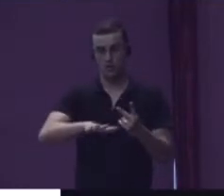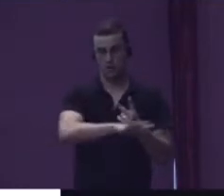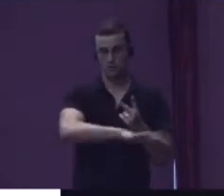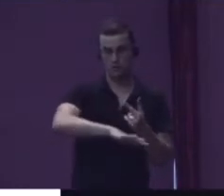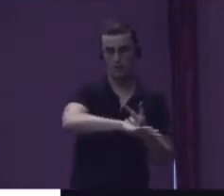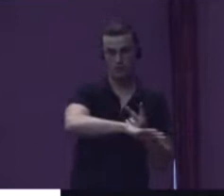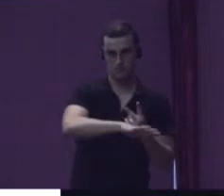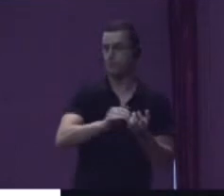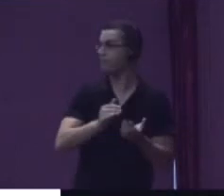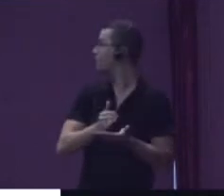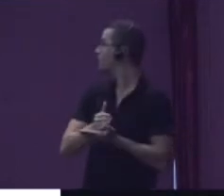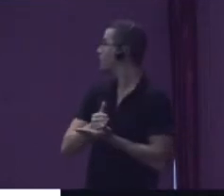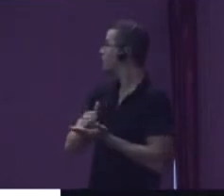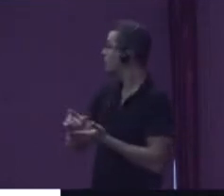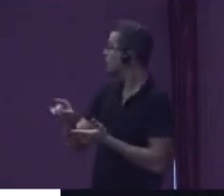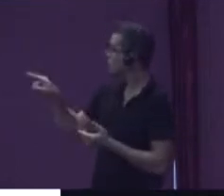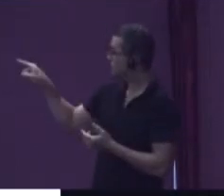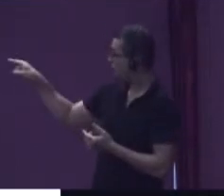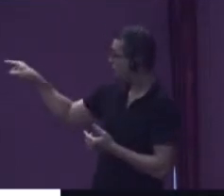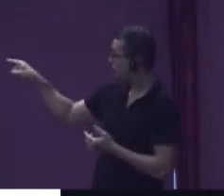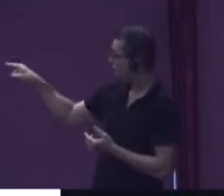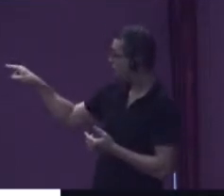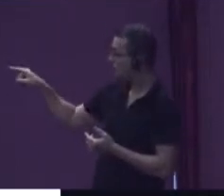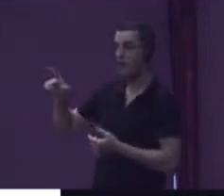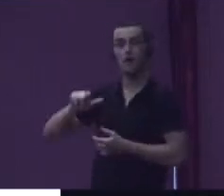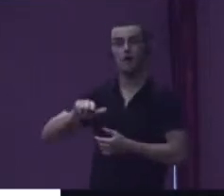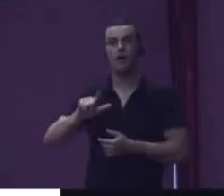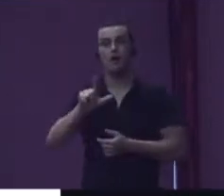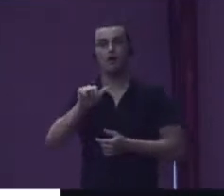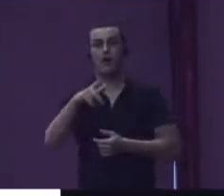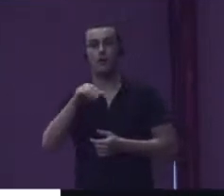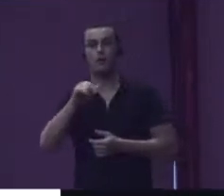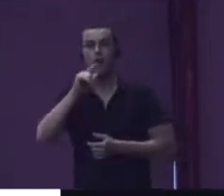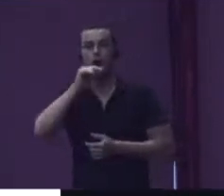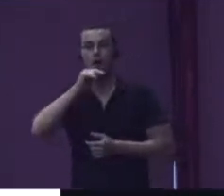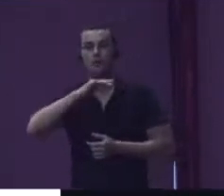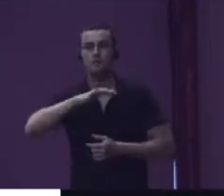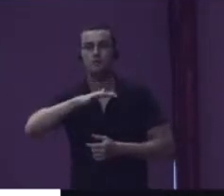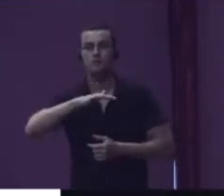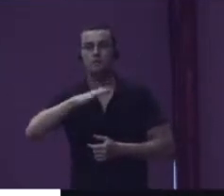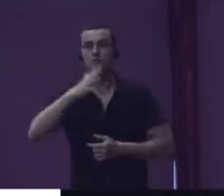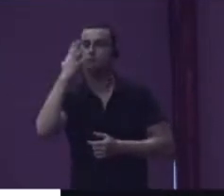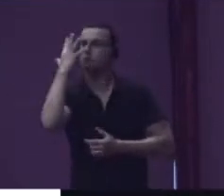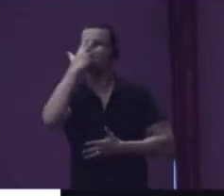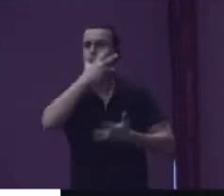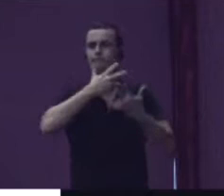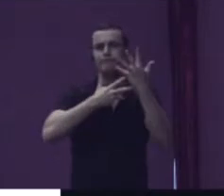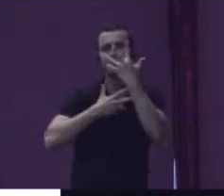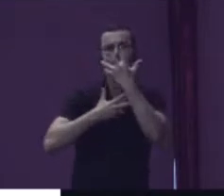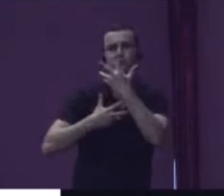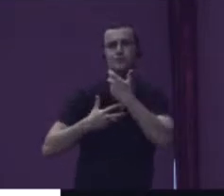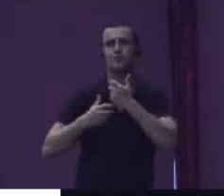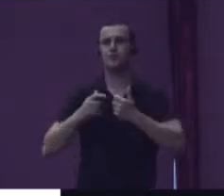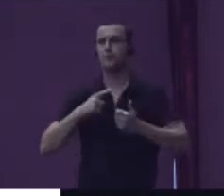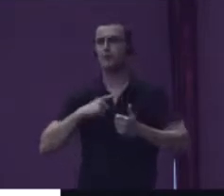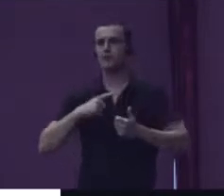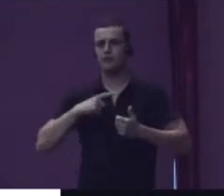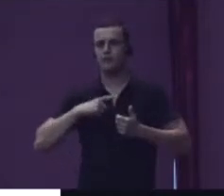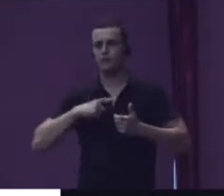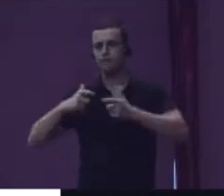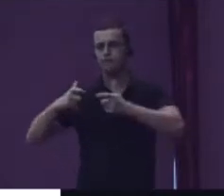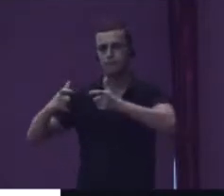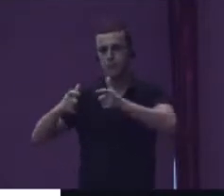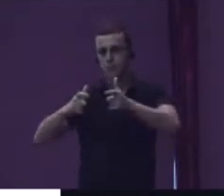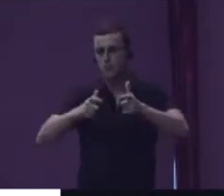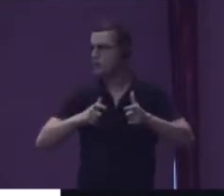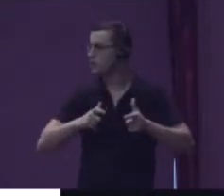there's a very beautiful lake in the highlands. This is all indigenous area in the highlands. And